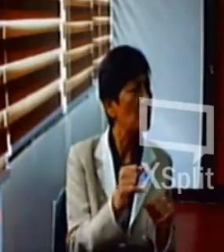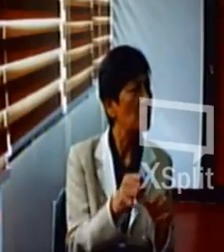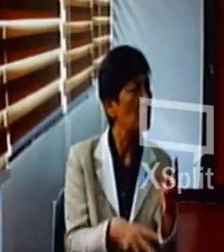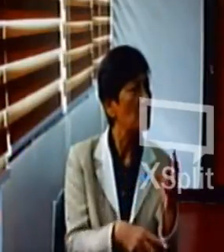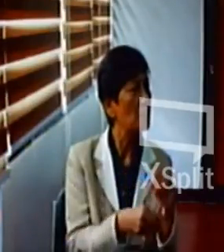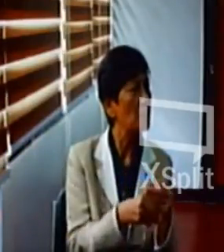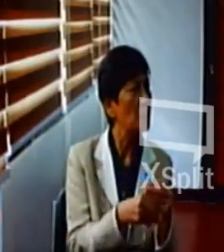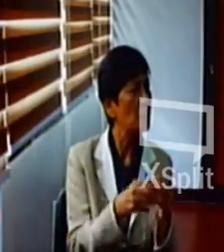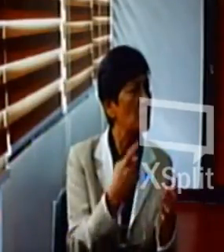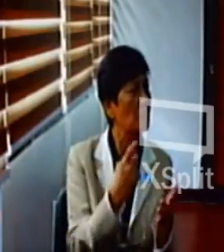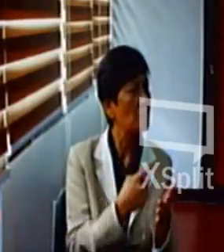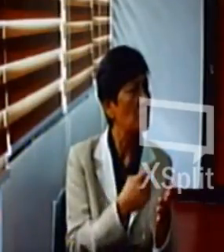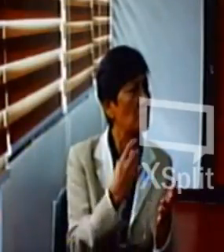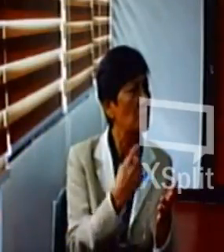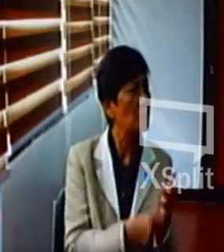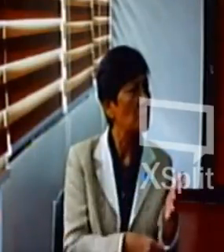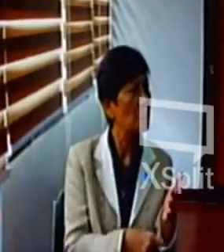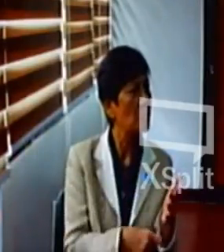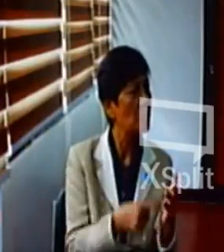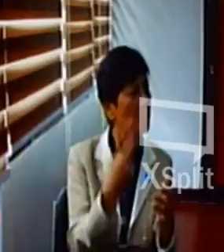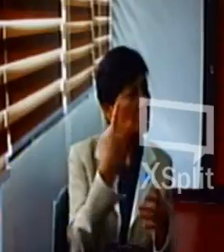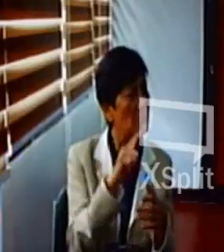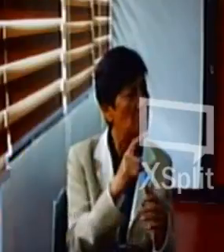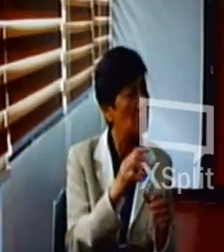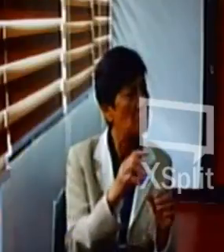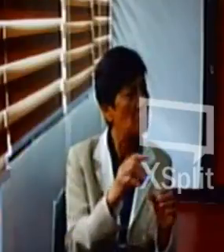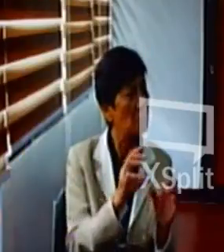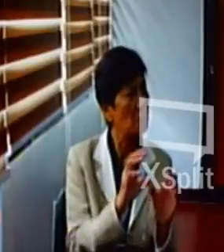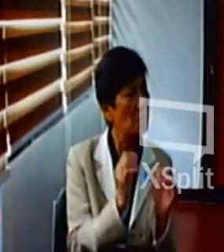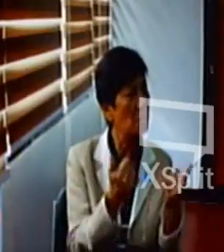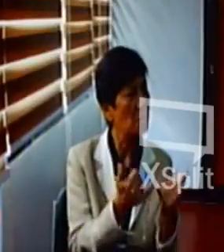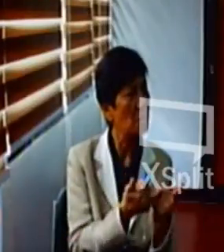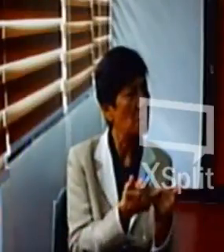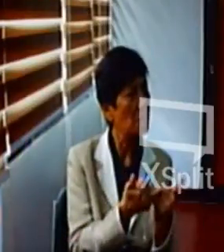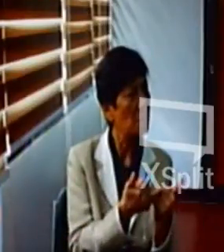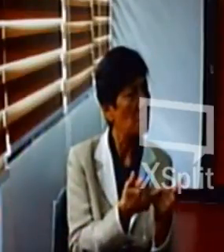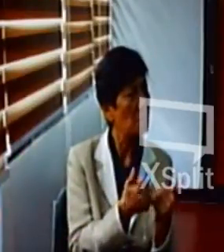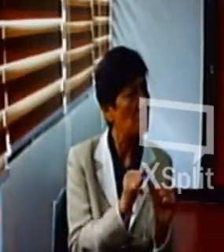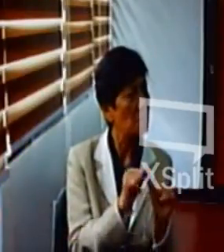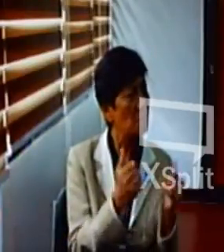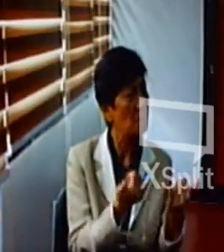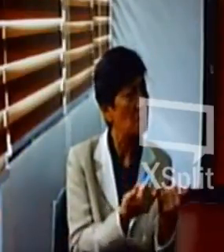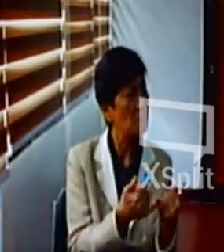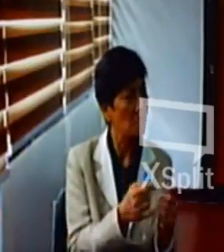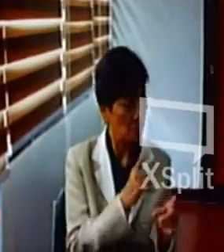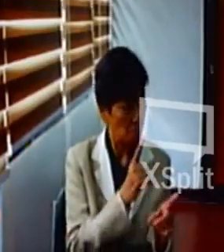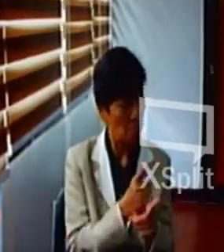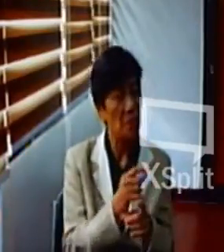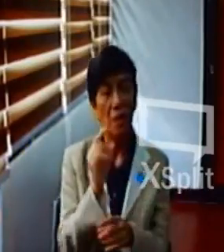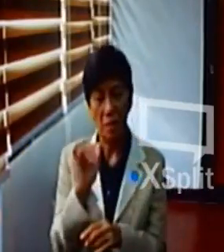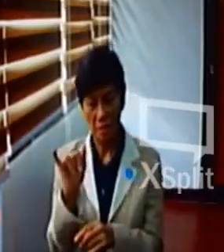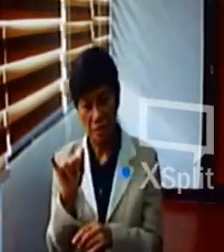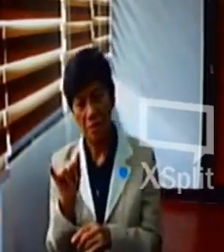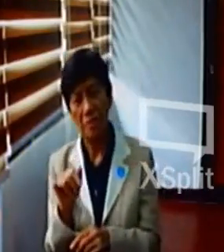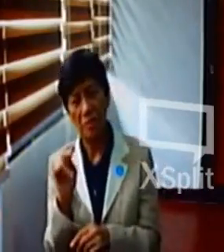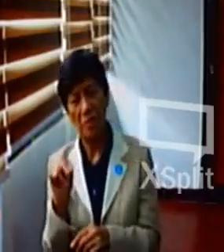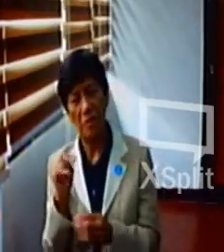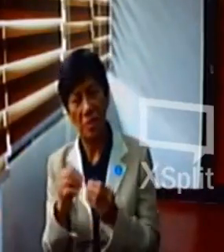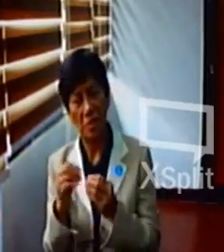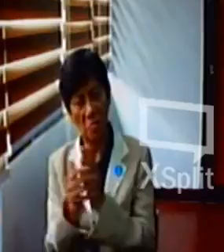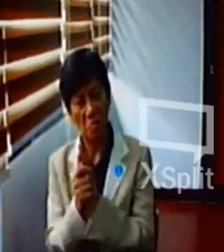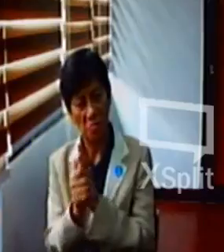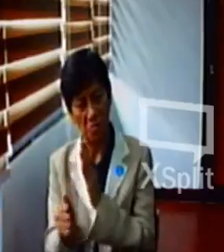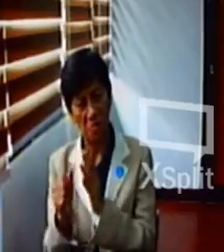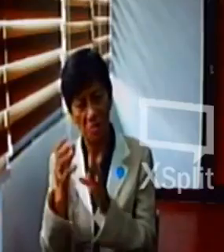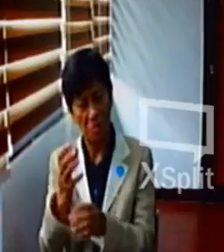an additional cost for the agency. Is that correct? Oh, yes, ma'am. Definitely, you need more, develop more expertise. You need to get data,